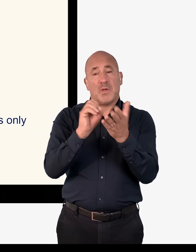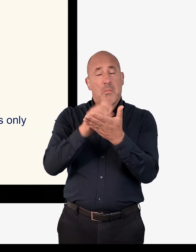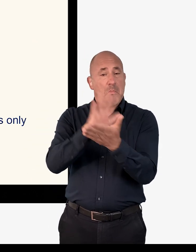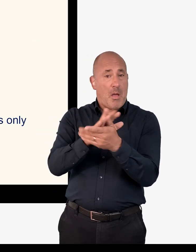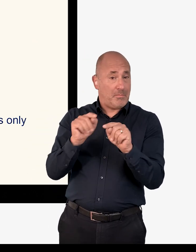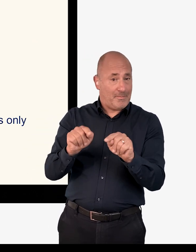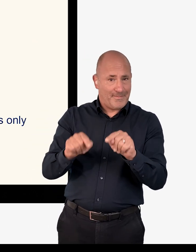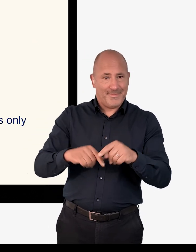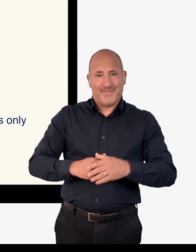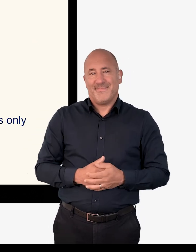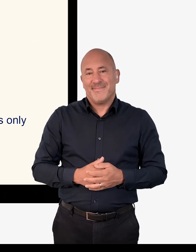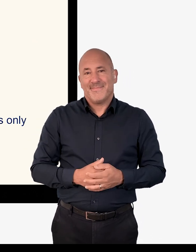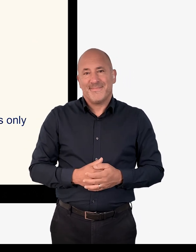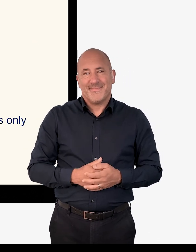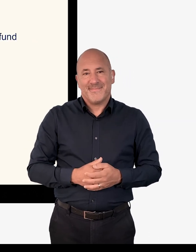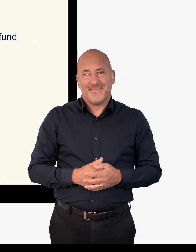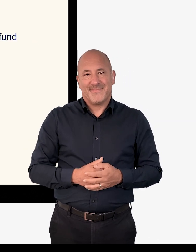our website.